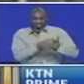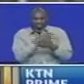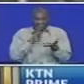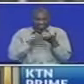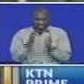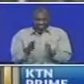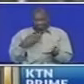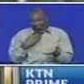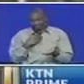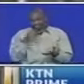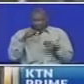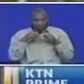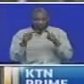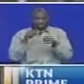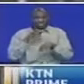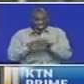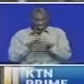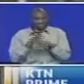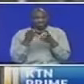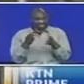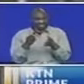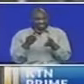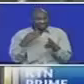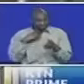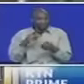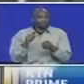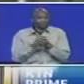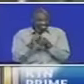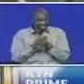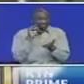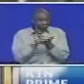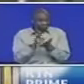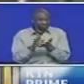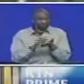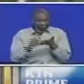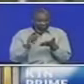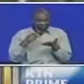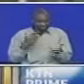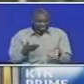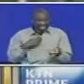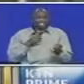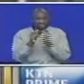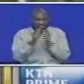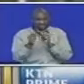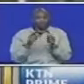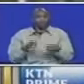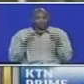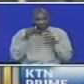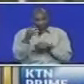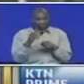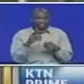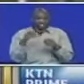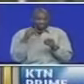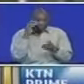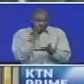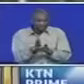judiciary waters continue to get murkier following Friday's sacking of Gladys Shollei as the administrative boss of the judiciary. She has now